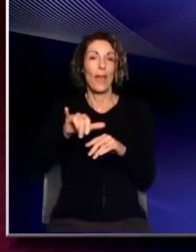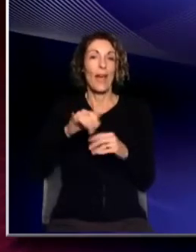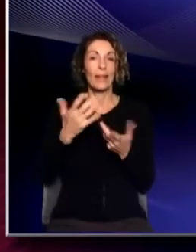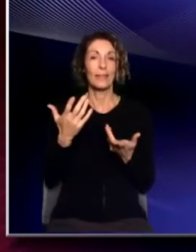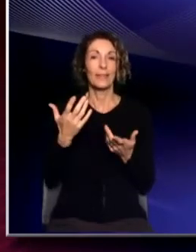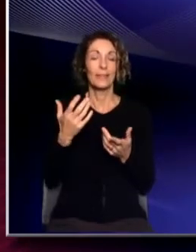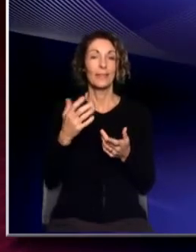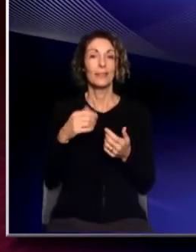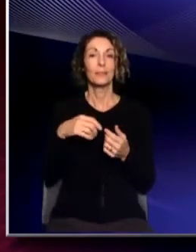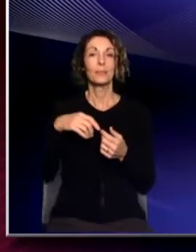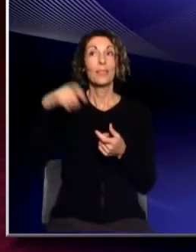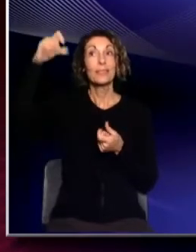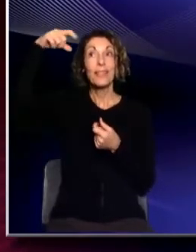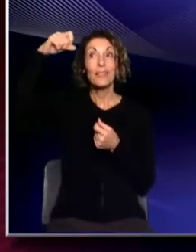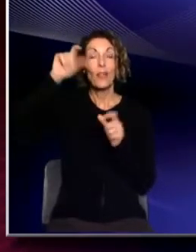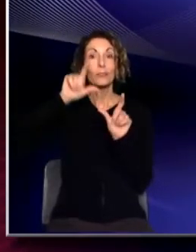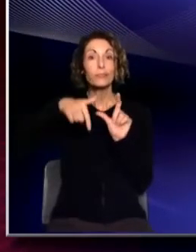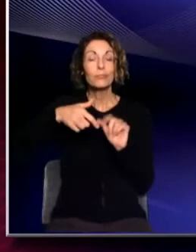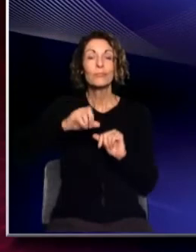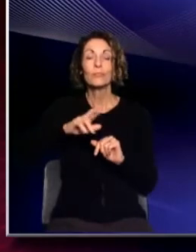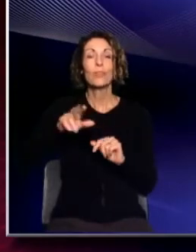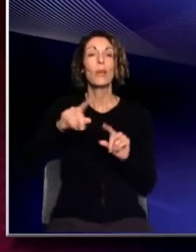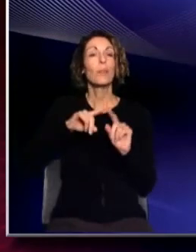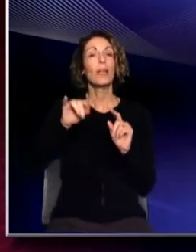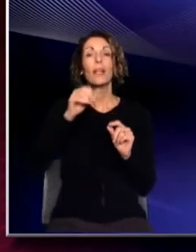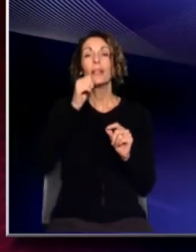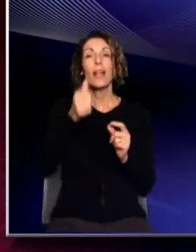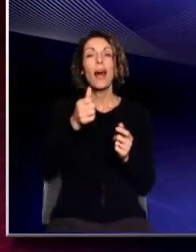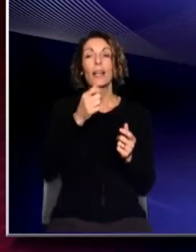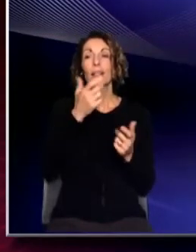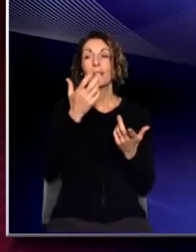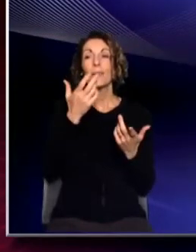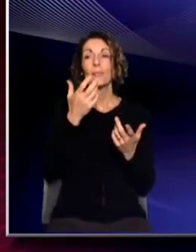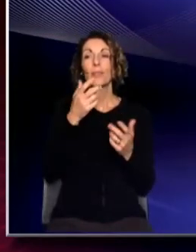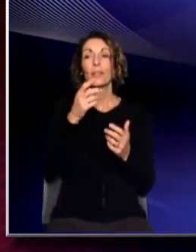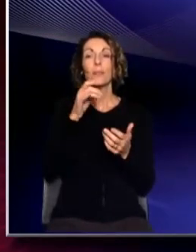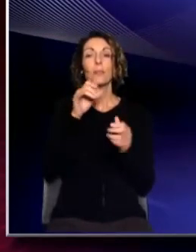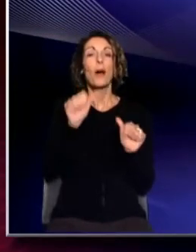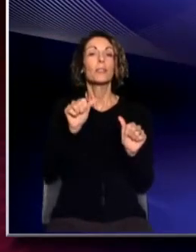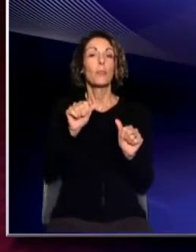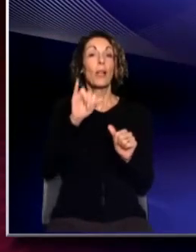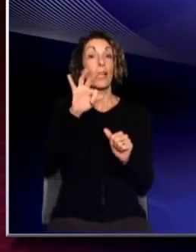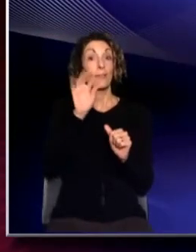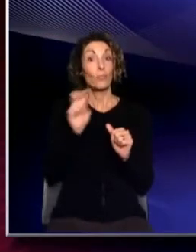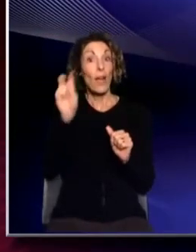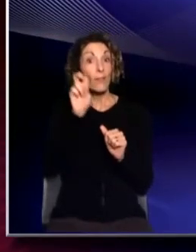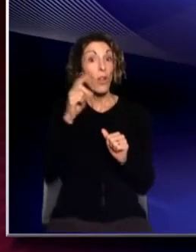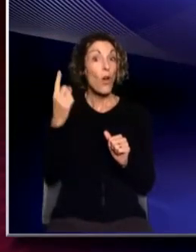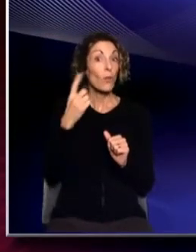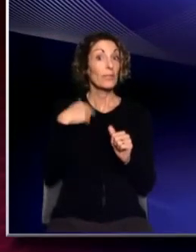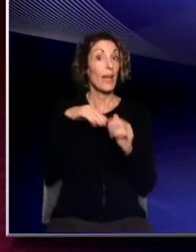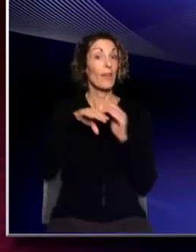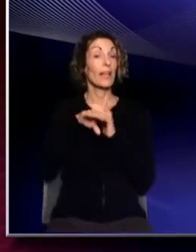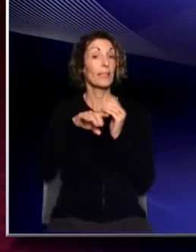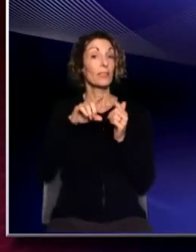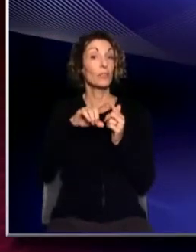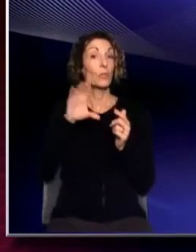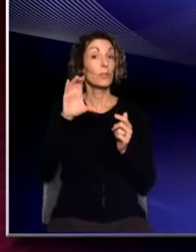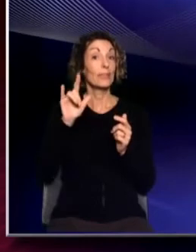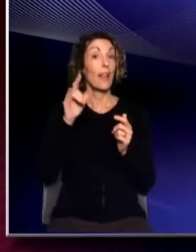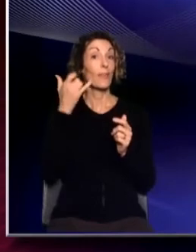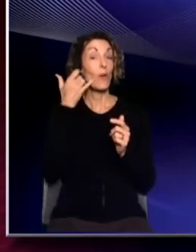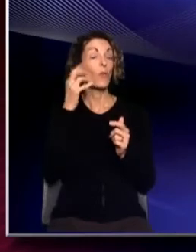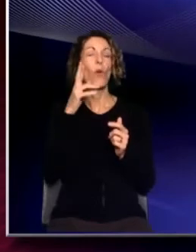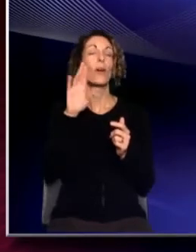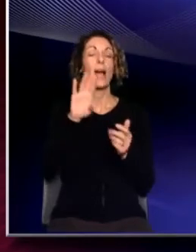but yet it's not practical if you're traveling to always have access to a mobile phone. The fidelity of rather